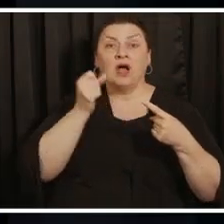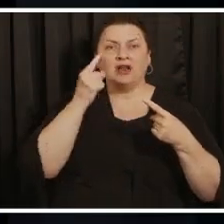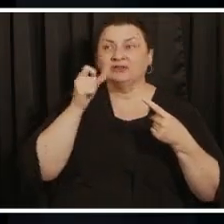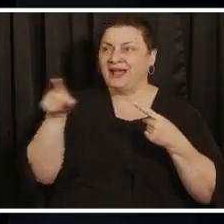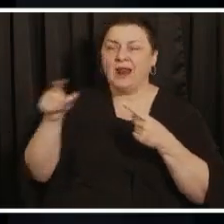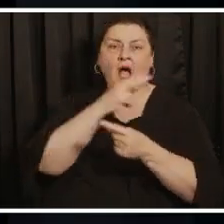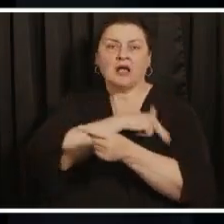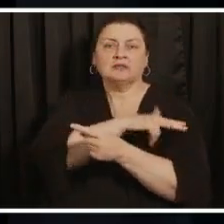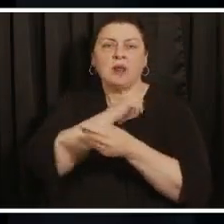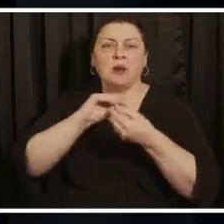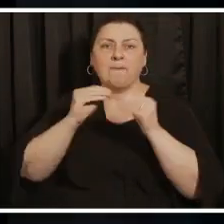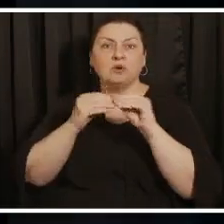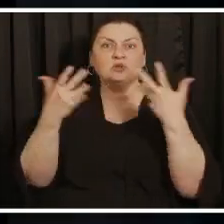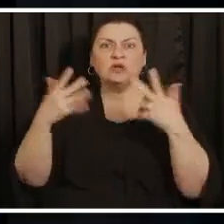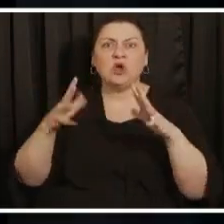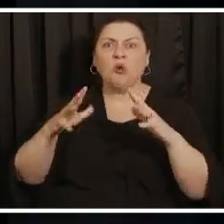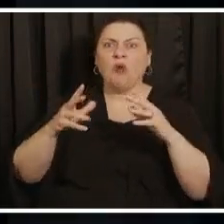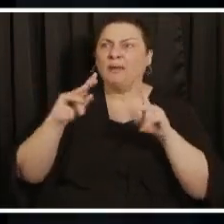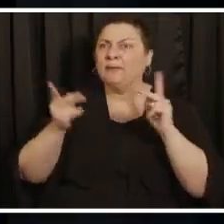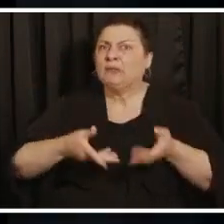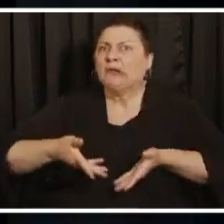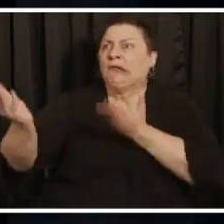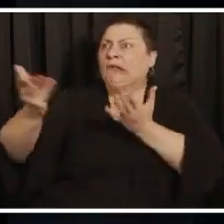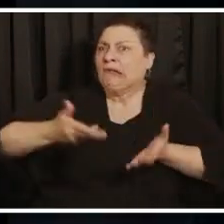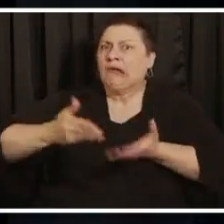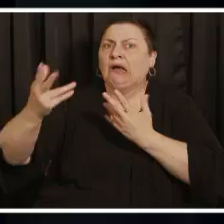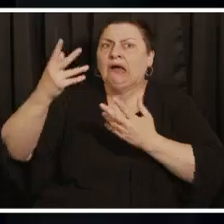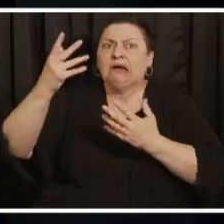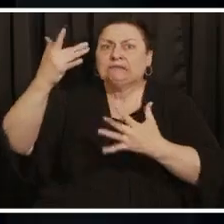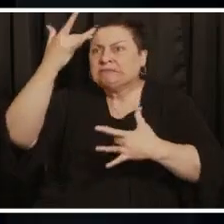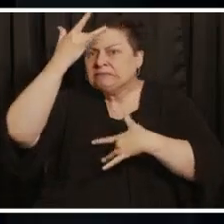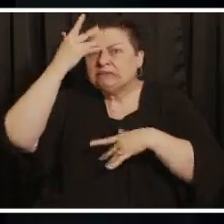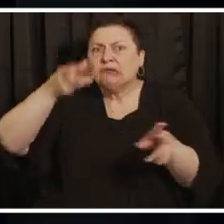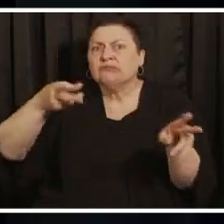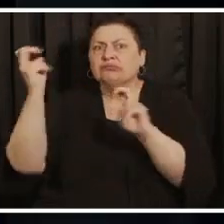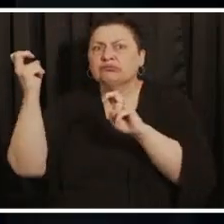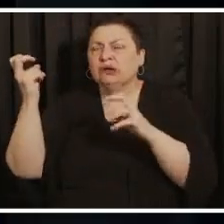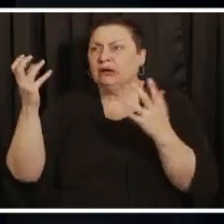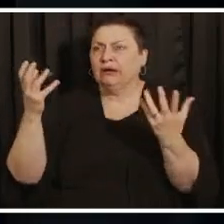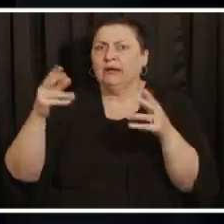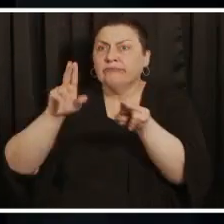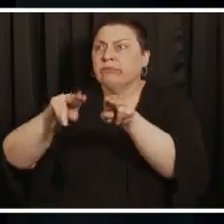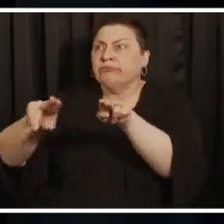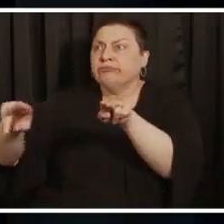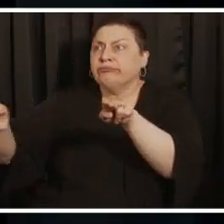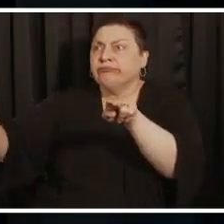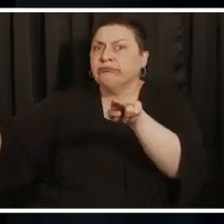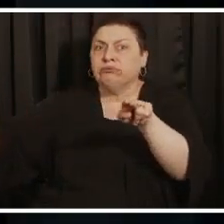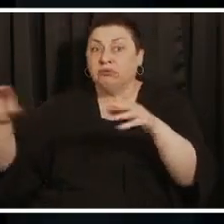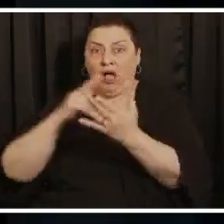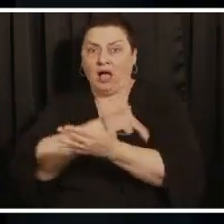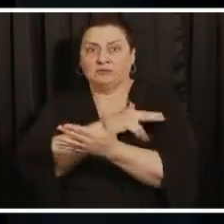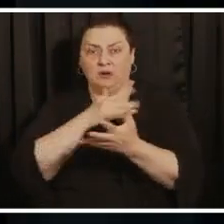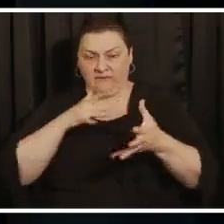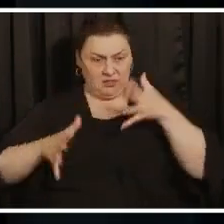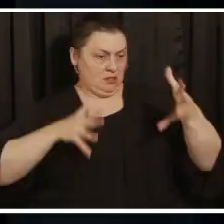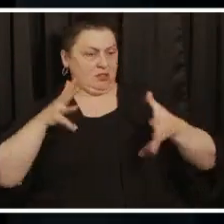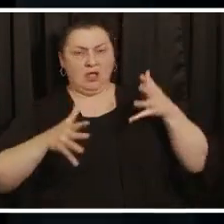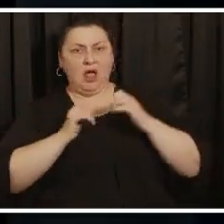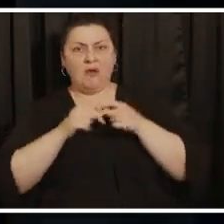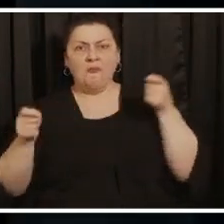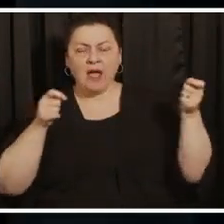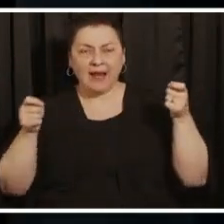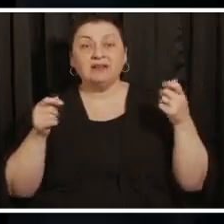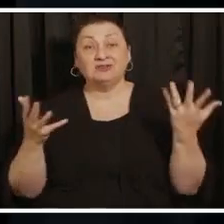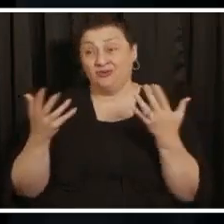our hospitals. The most recent data we have is there's about 7 kids 11 and under in the hospital. We have more